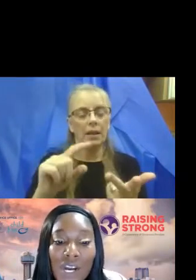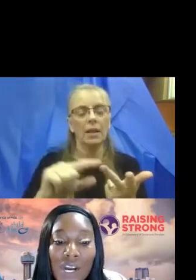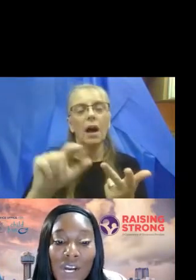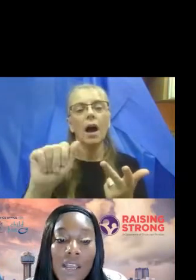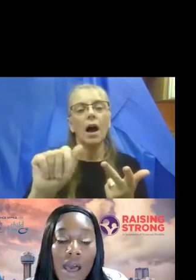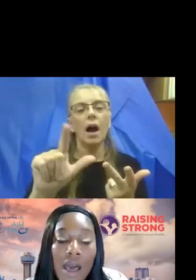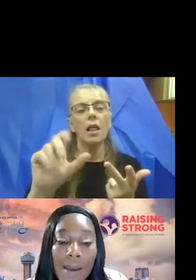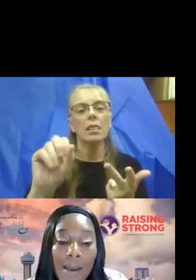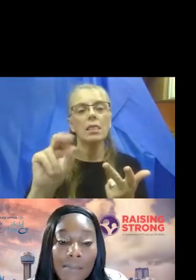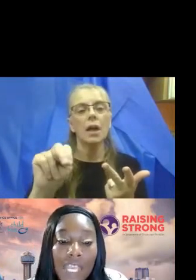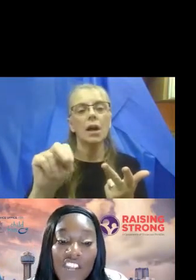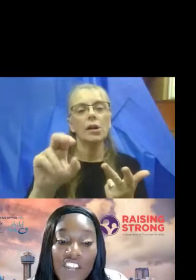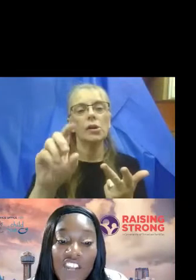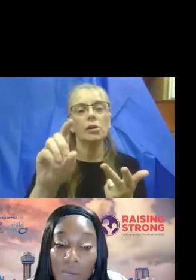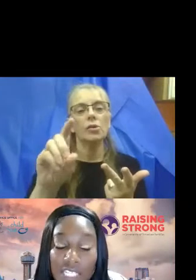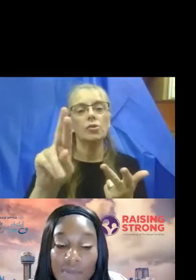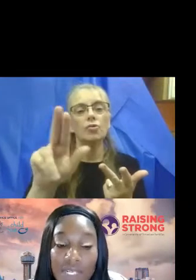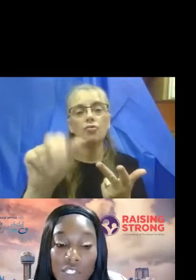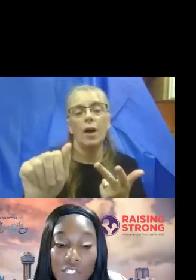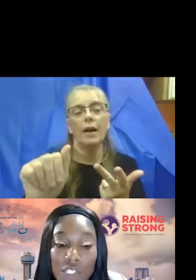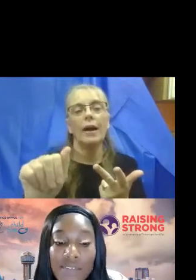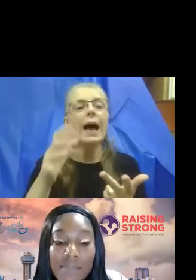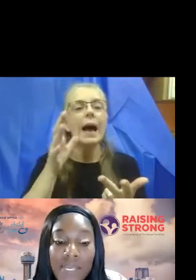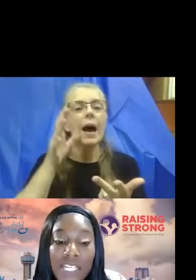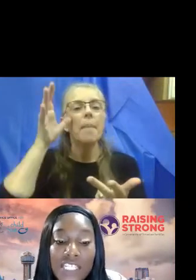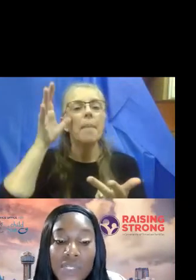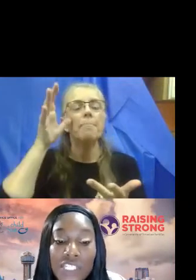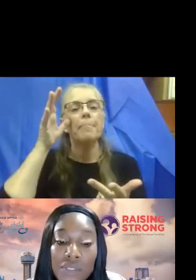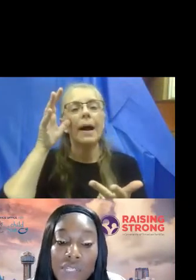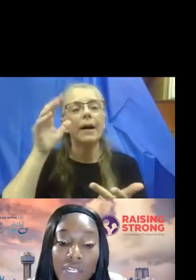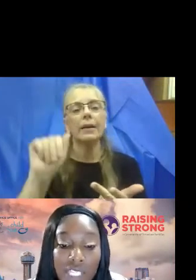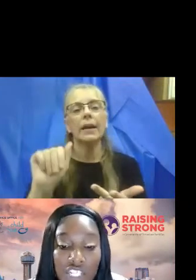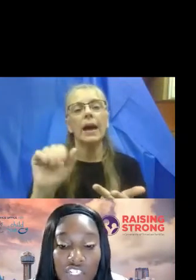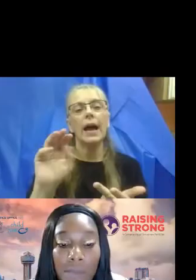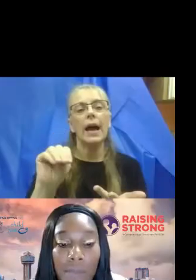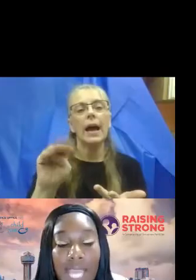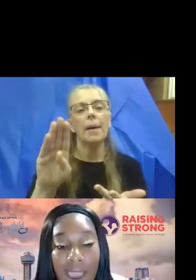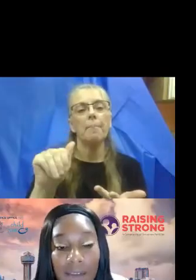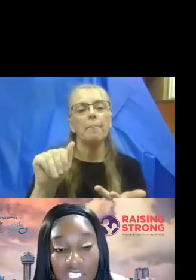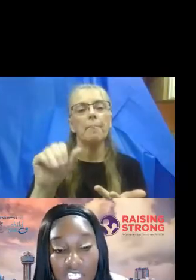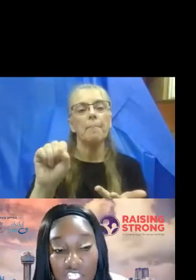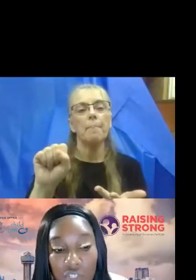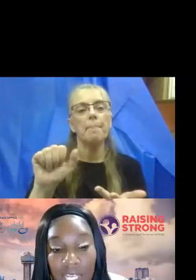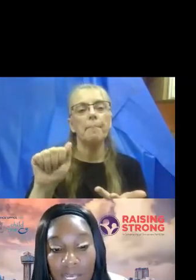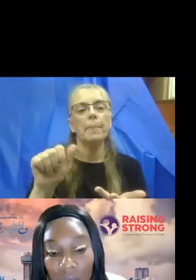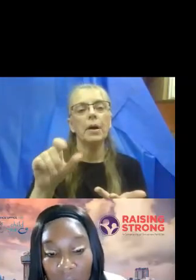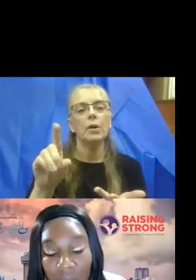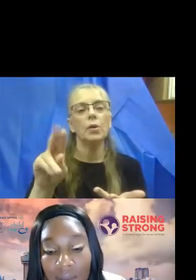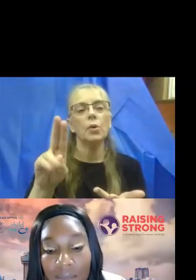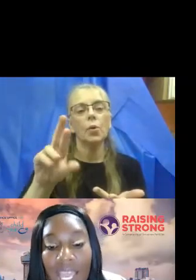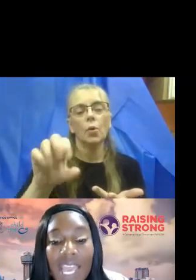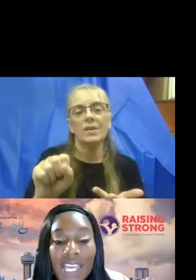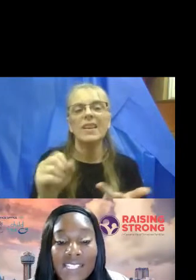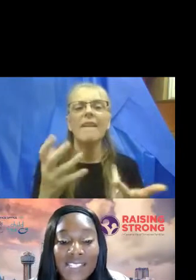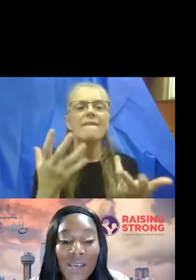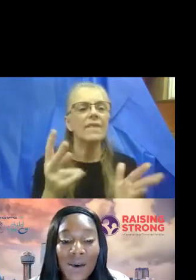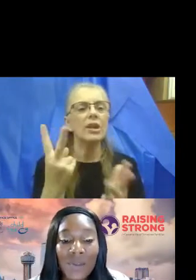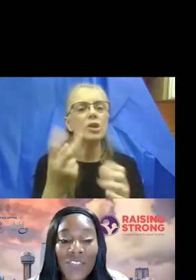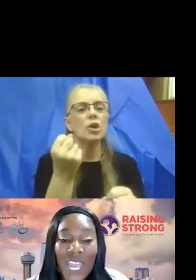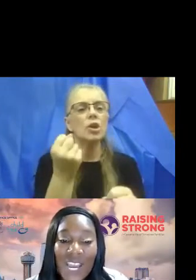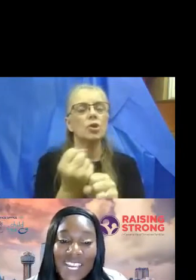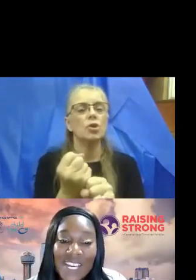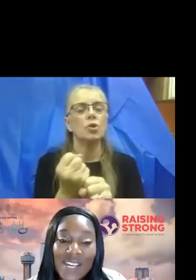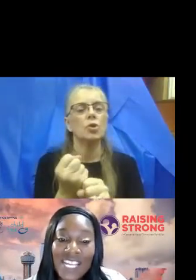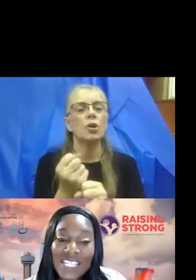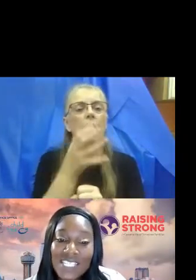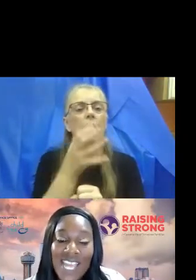ambassadors are NFP graduates who have committed to a 2-year leadership and advocacy training program. And so